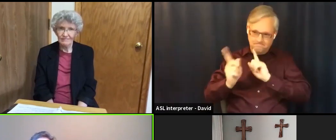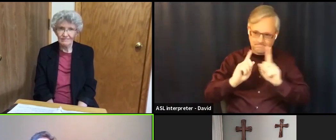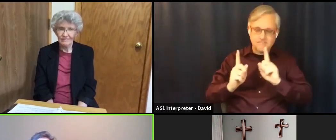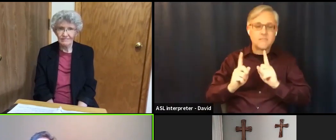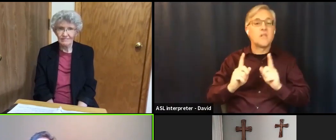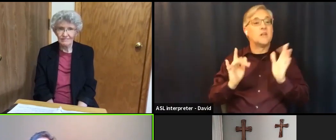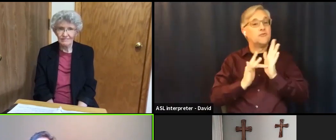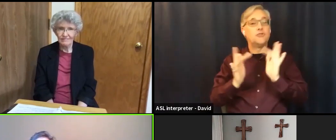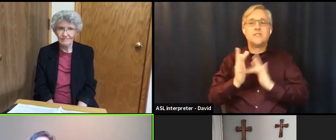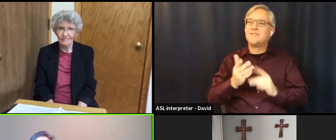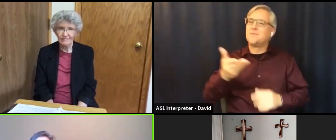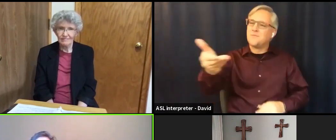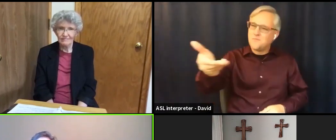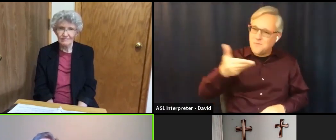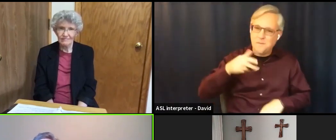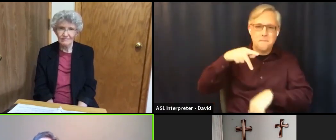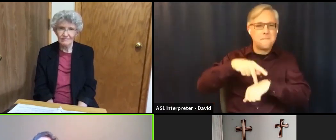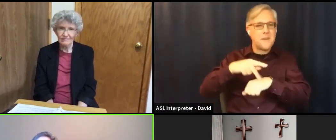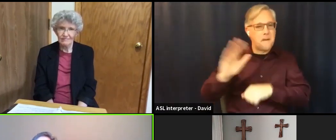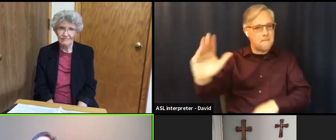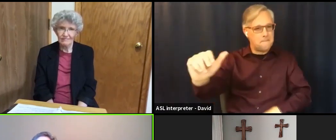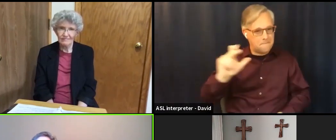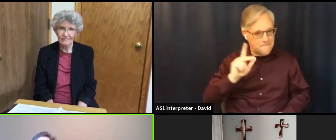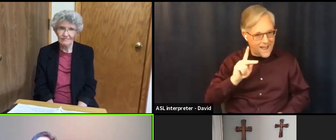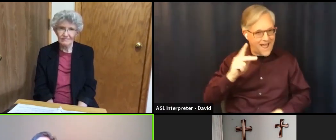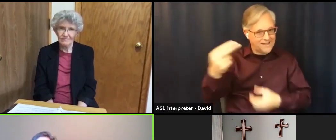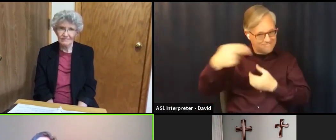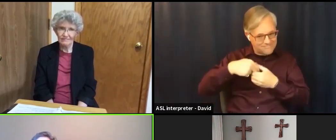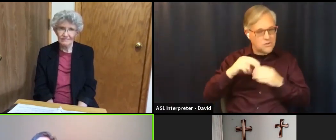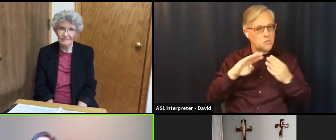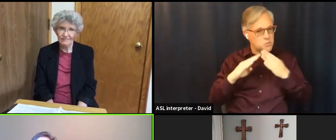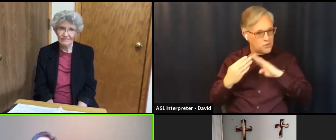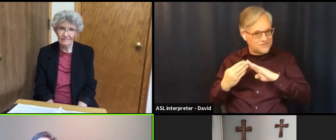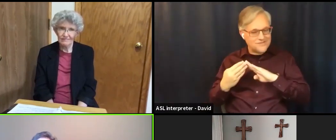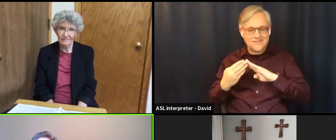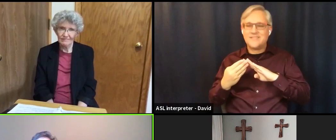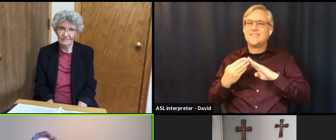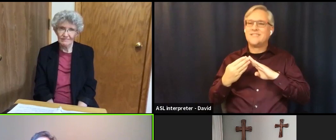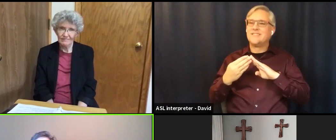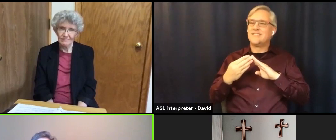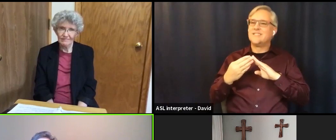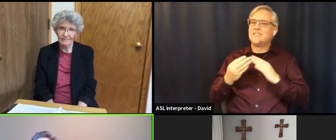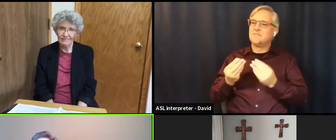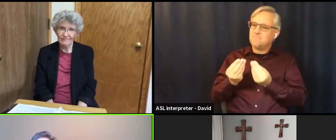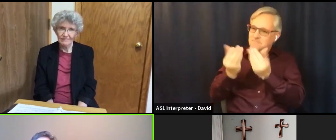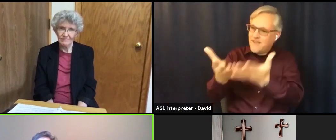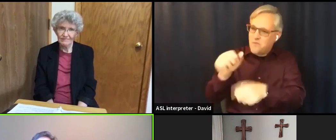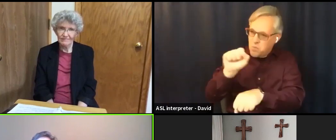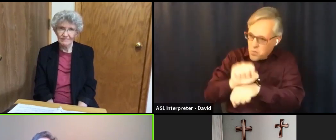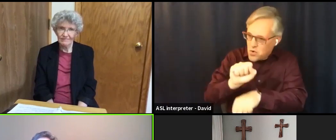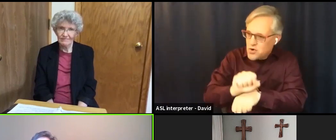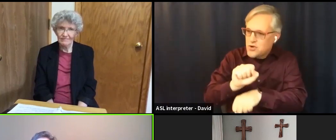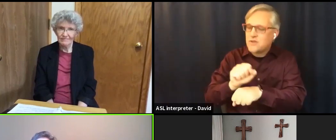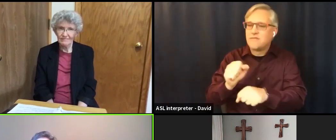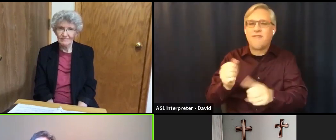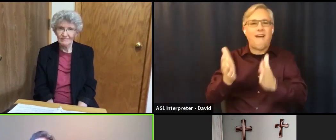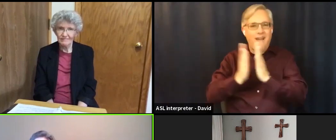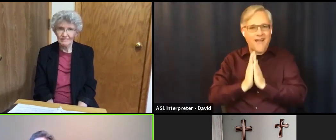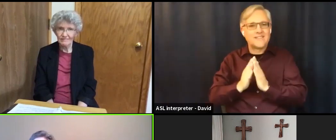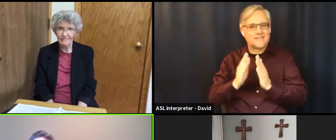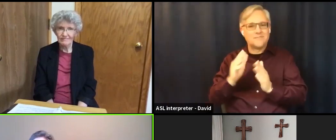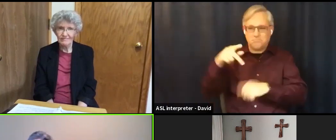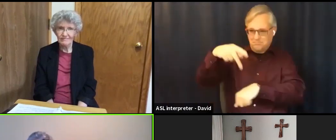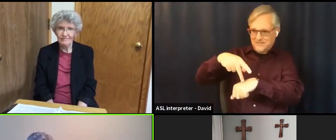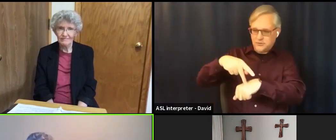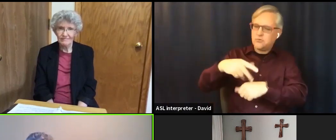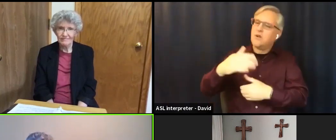into the community, giving him work, asking Peter to join in what God is